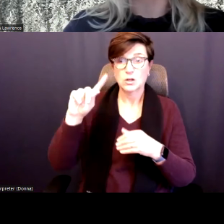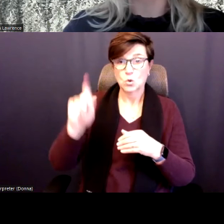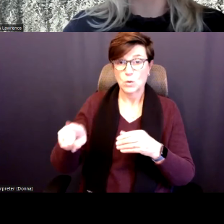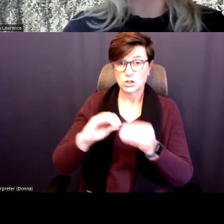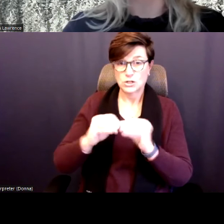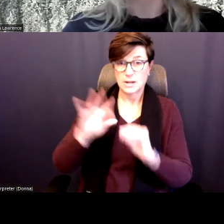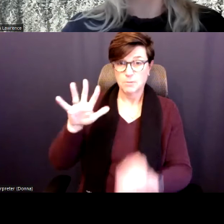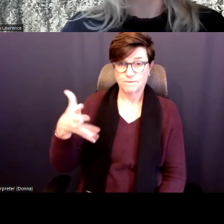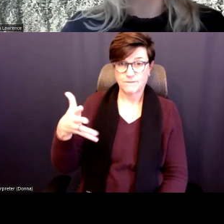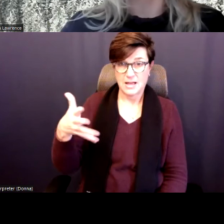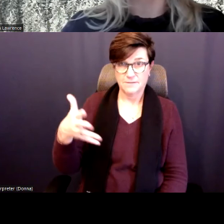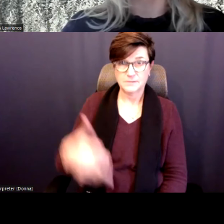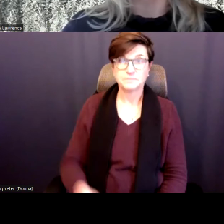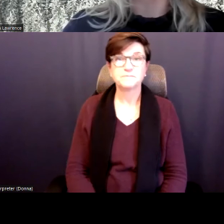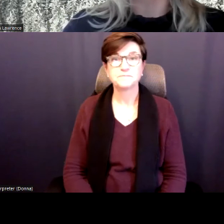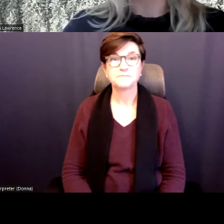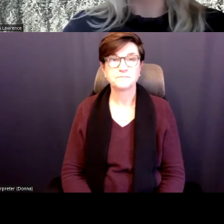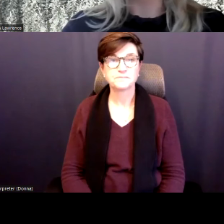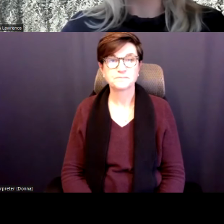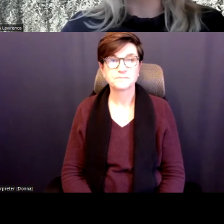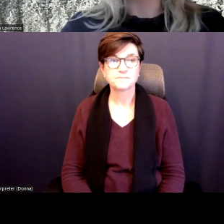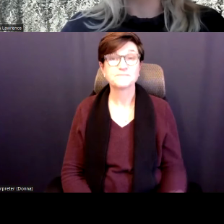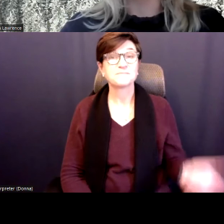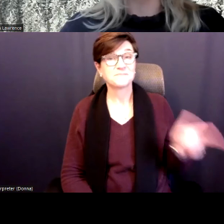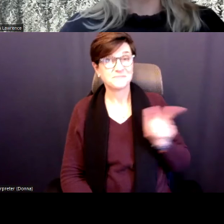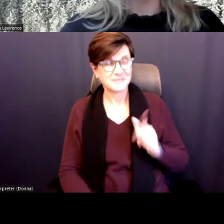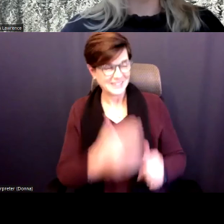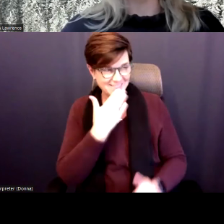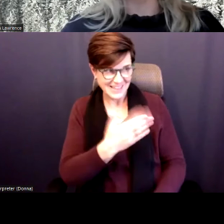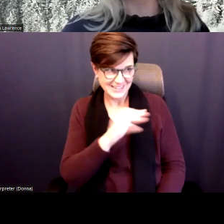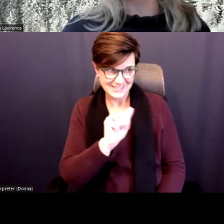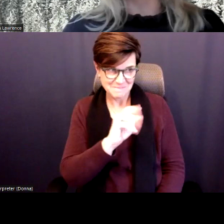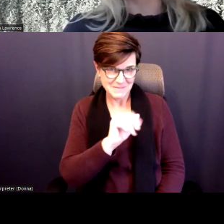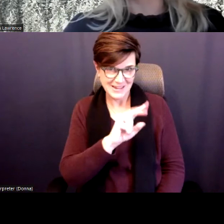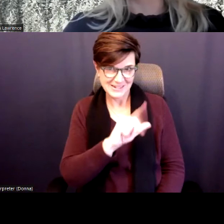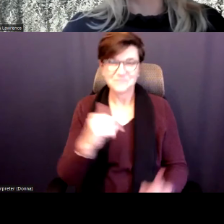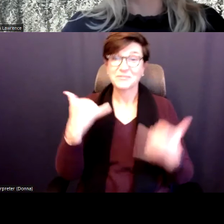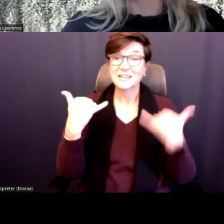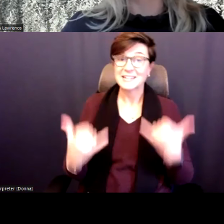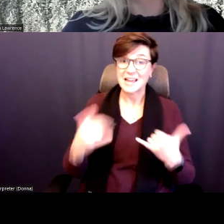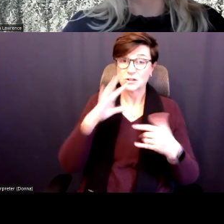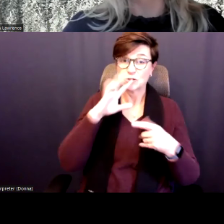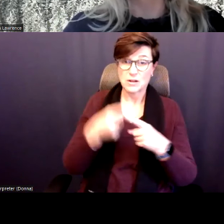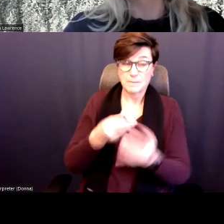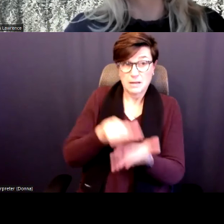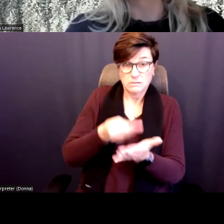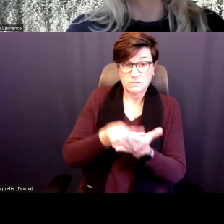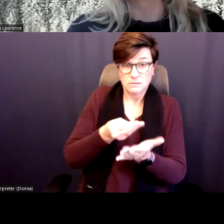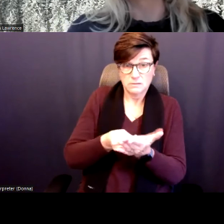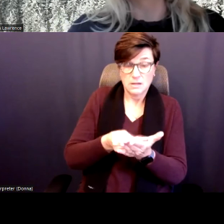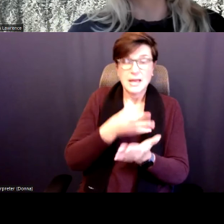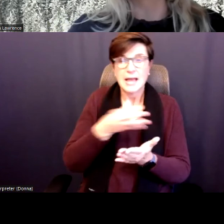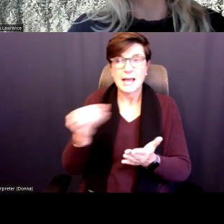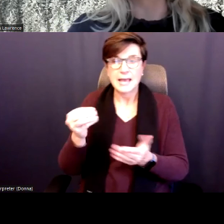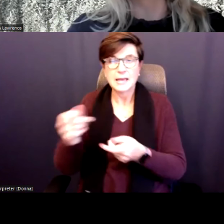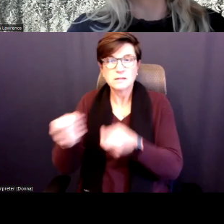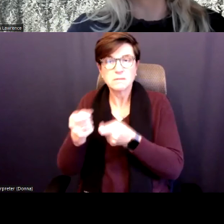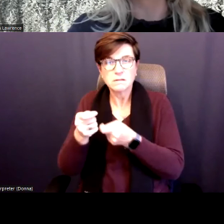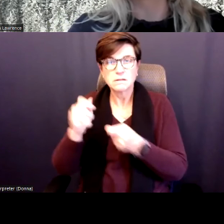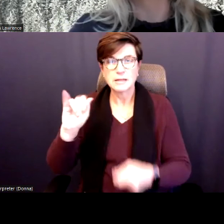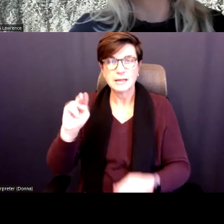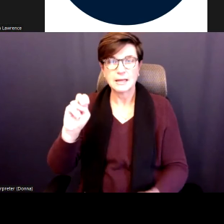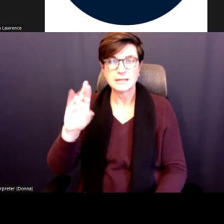Thanks, Amanda. So we're going to switch gears a little bit and talk about funding prioritization and some scoring incentives. So we wanted to hear from